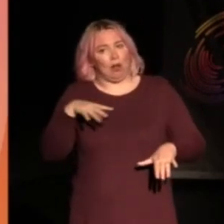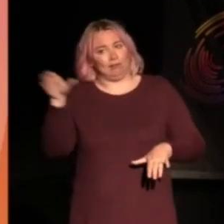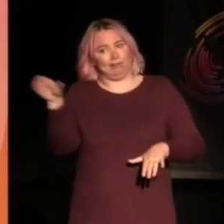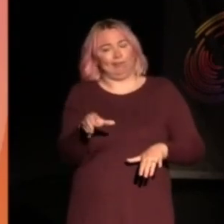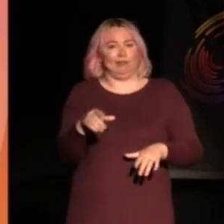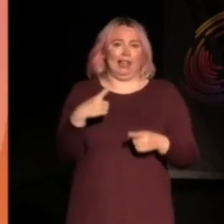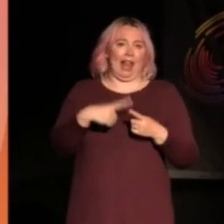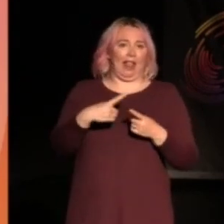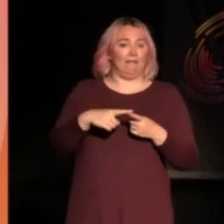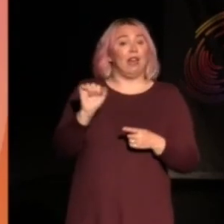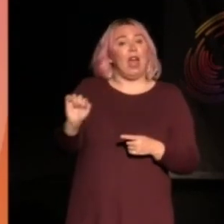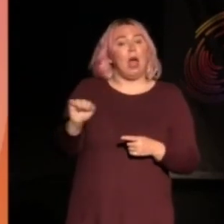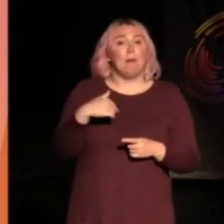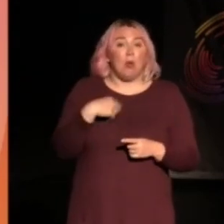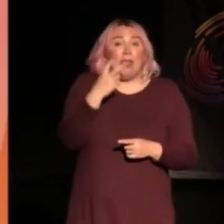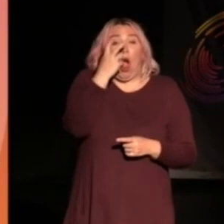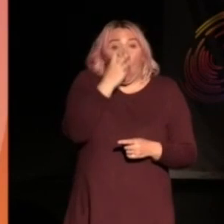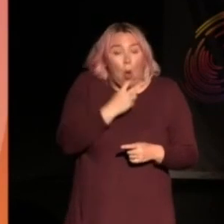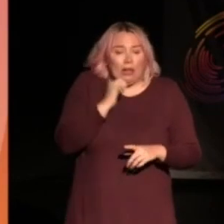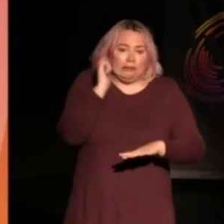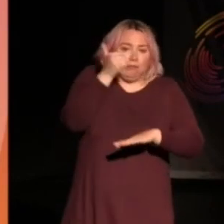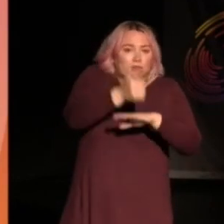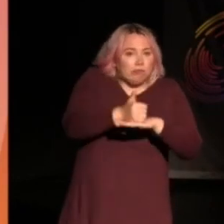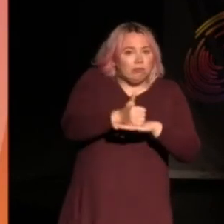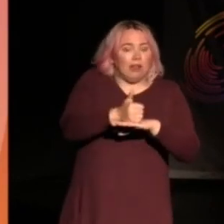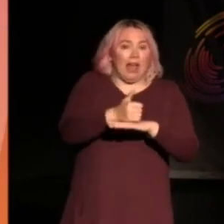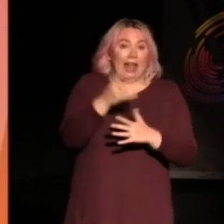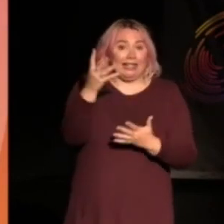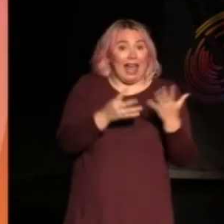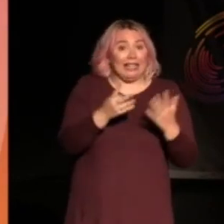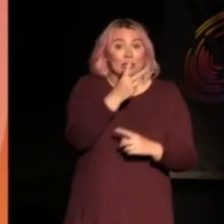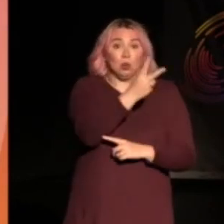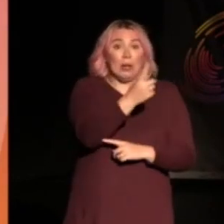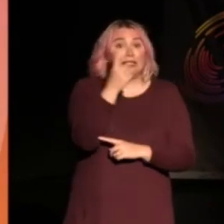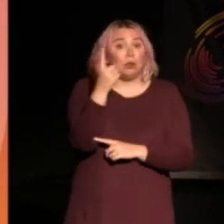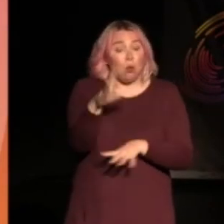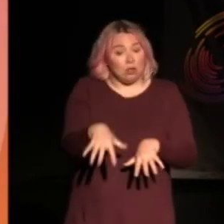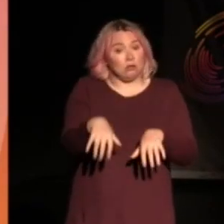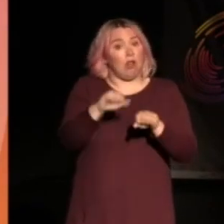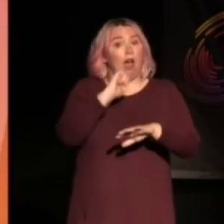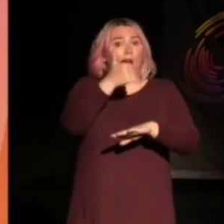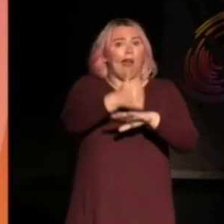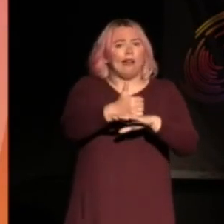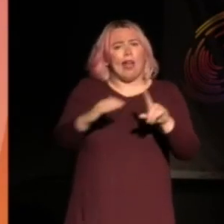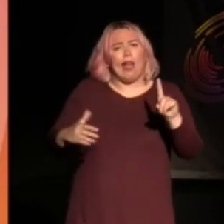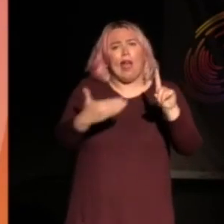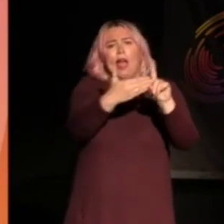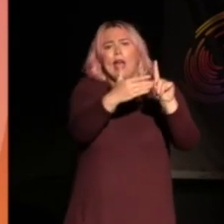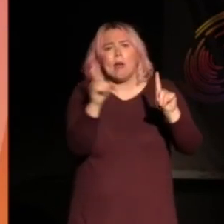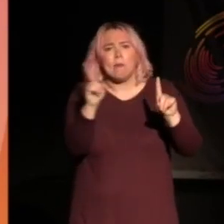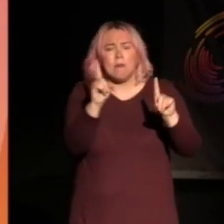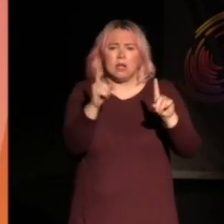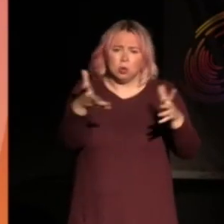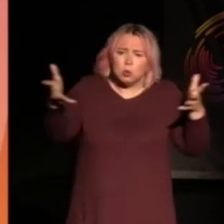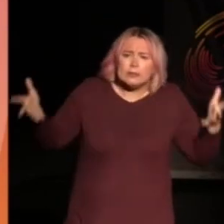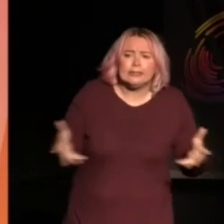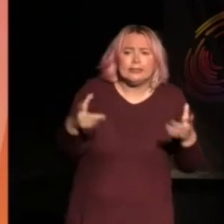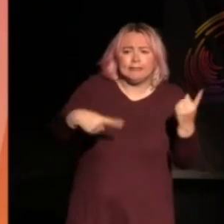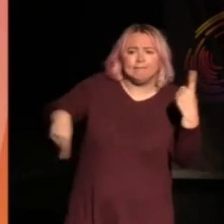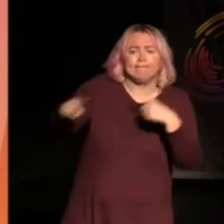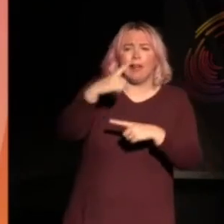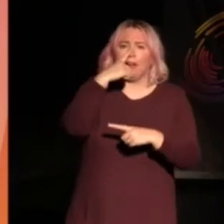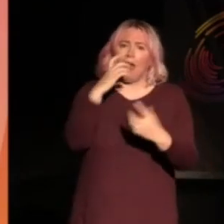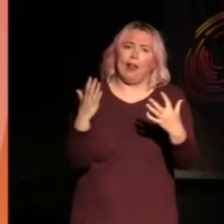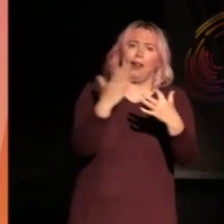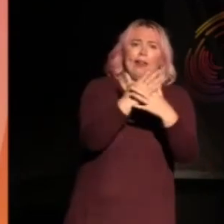of the world's oldest human rights organisations. We were founded in 1921, championing the freedom to write and the freedom to read around the world. So this year is